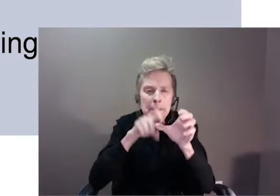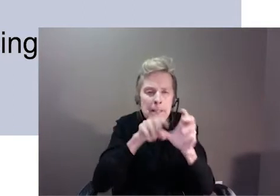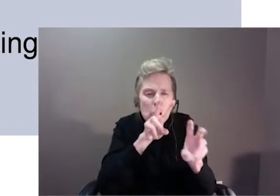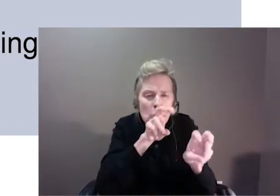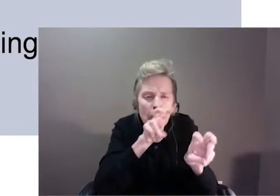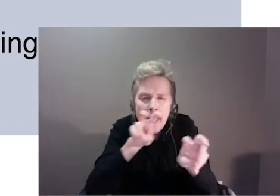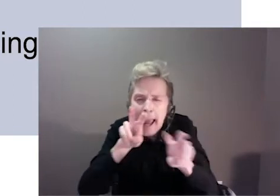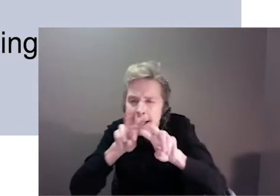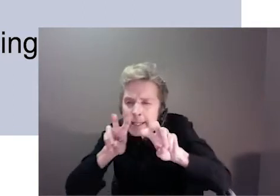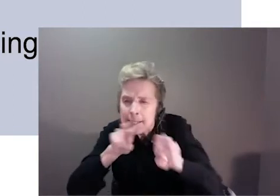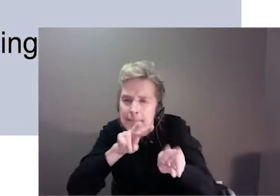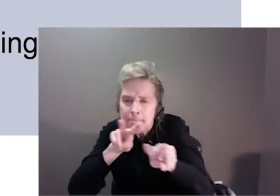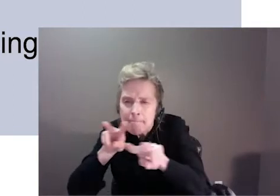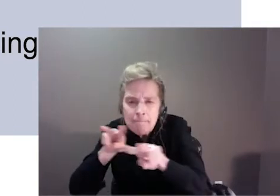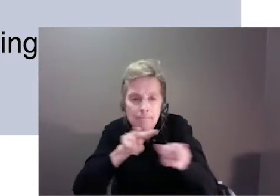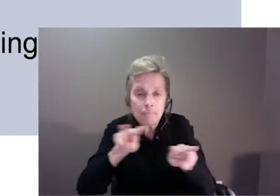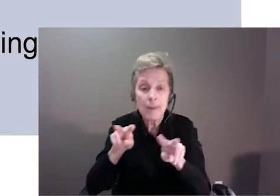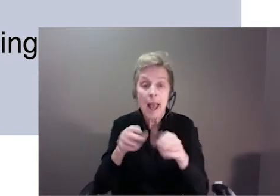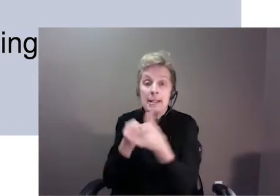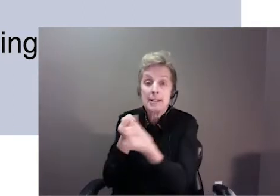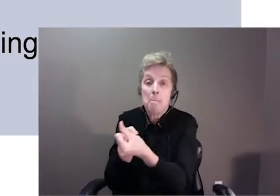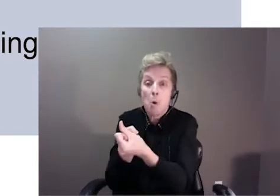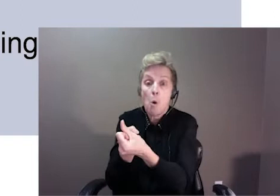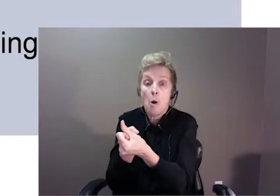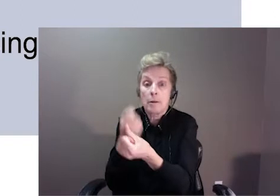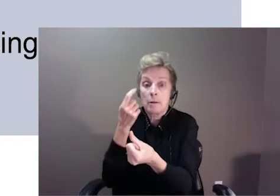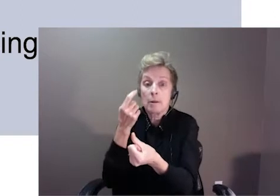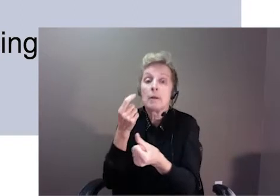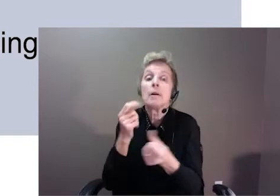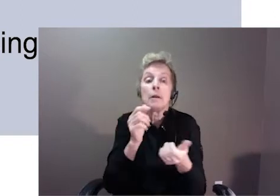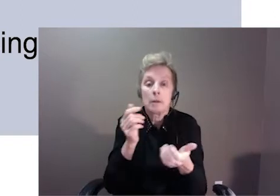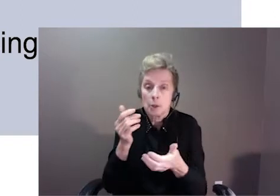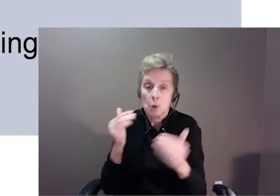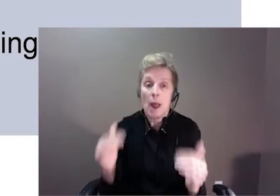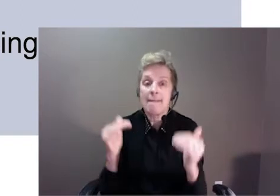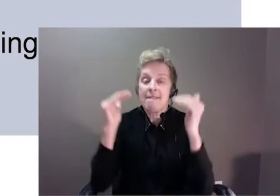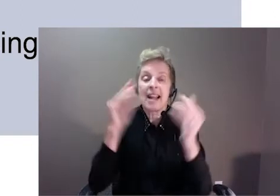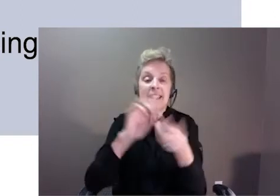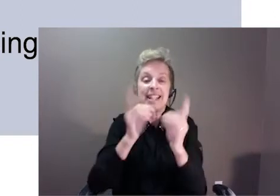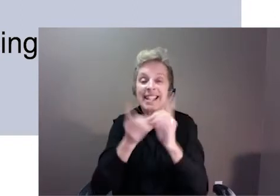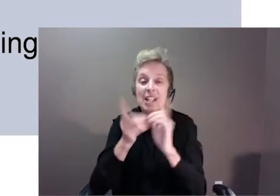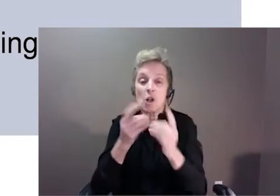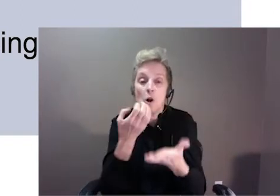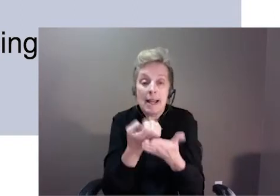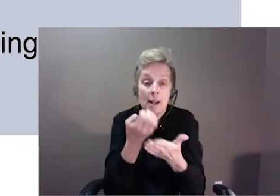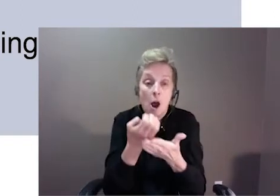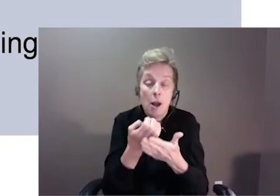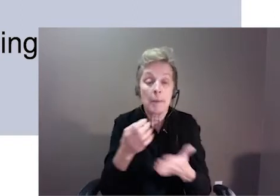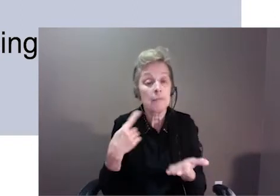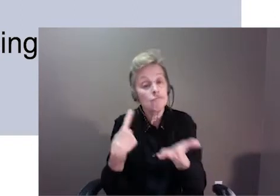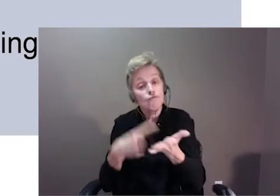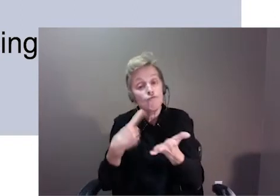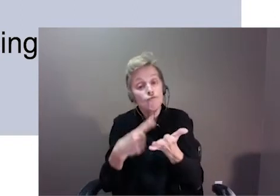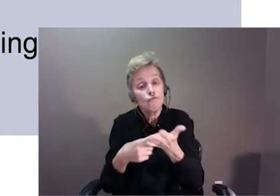afford advanced digital tools to prepare for the digital transformation of the economy. When discussing the use of